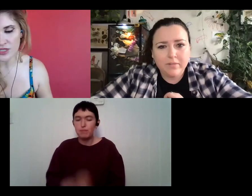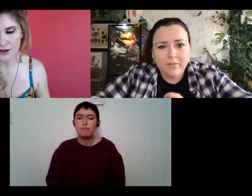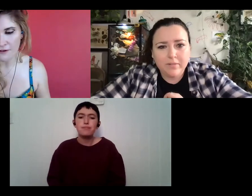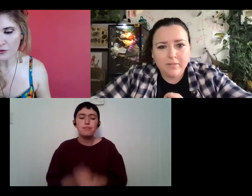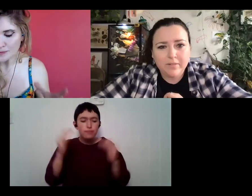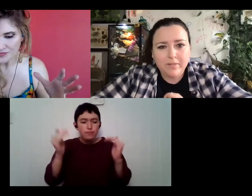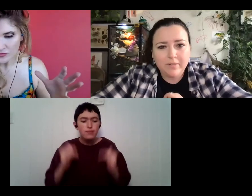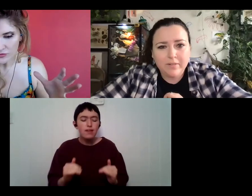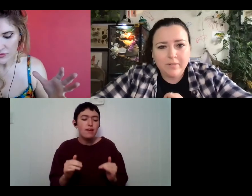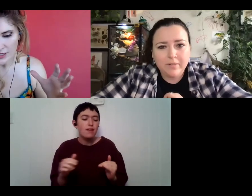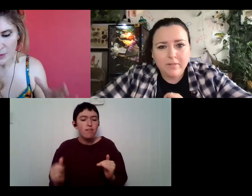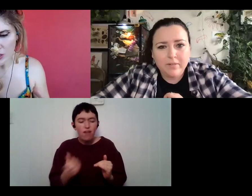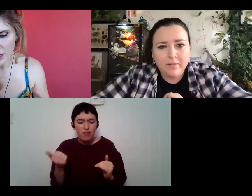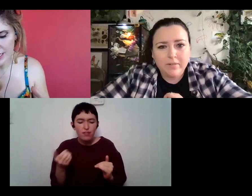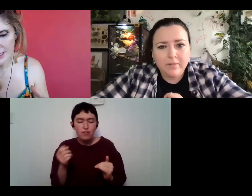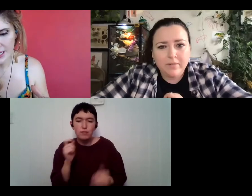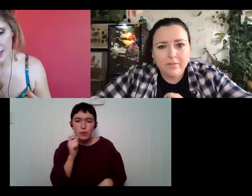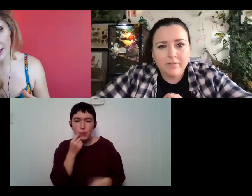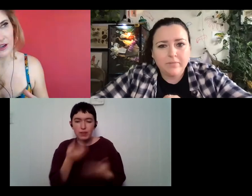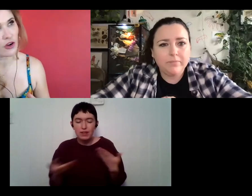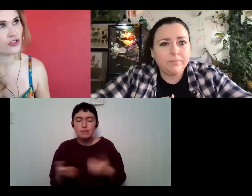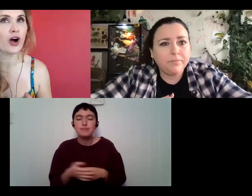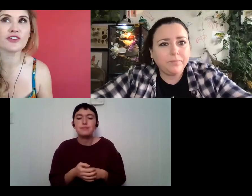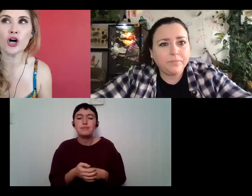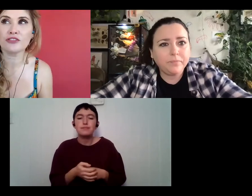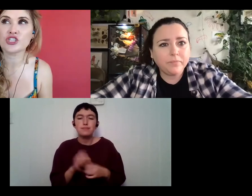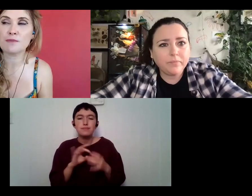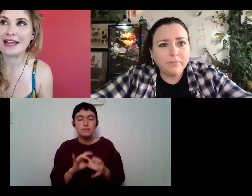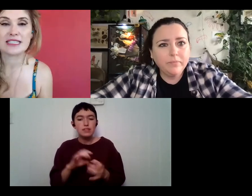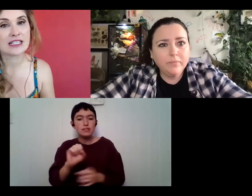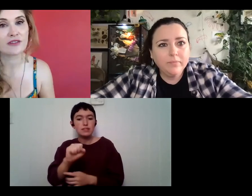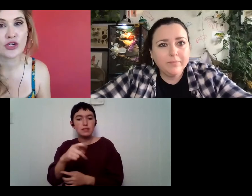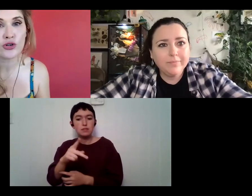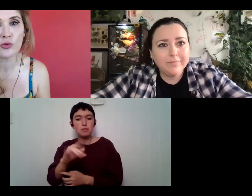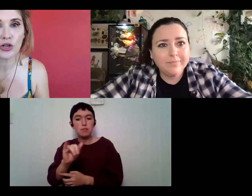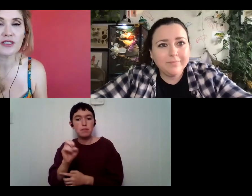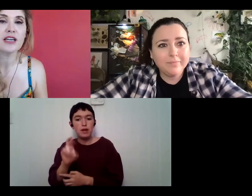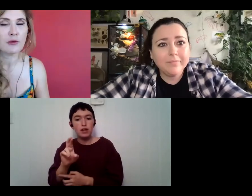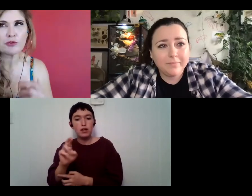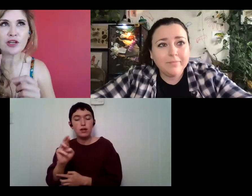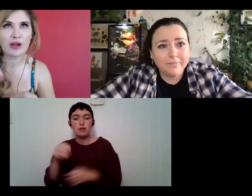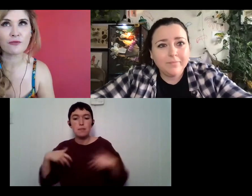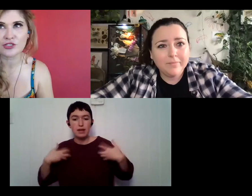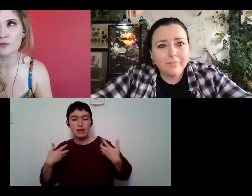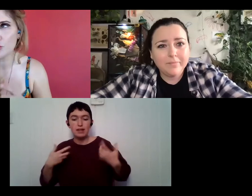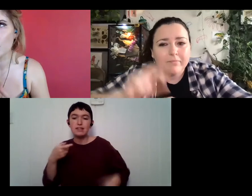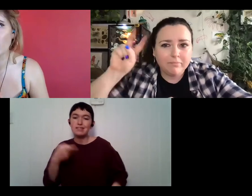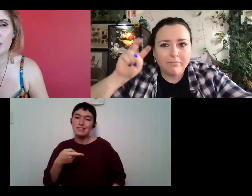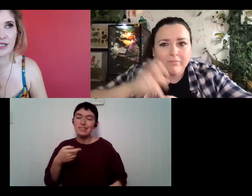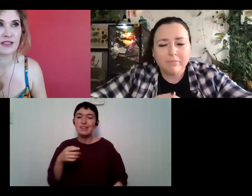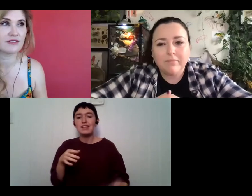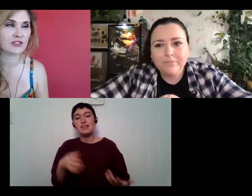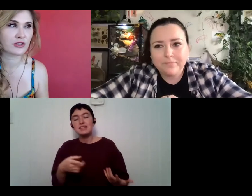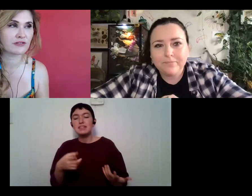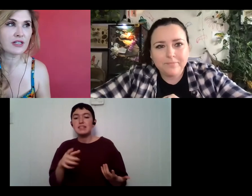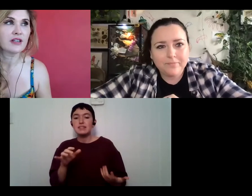in terms of spider monkeys. They're often called the chimpanzees of the New World. We're moving away from the term New World